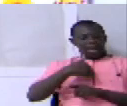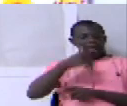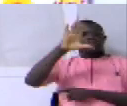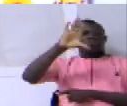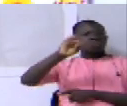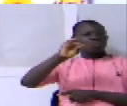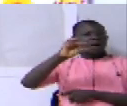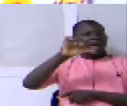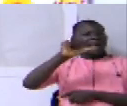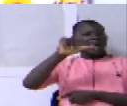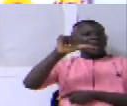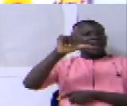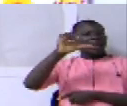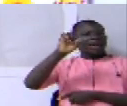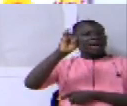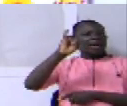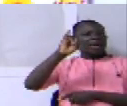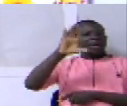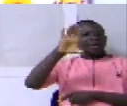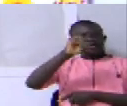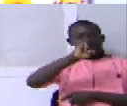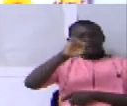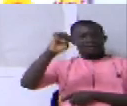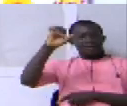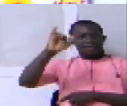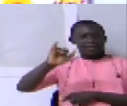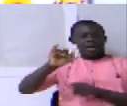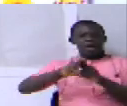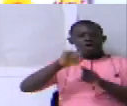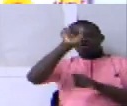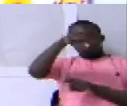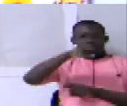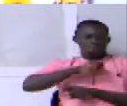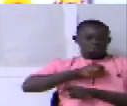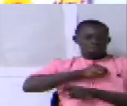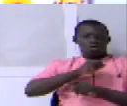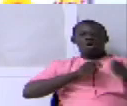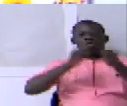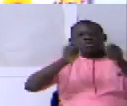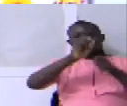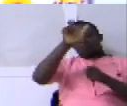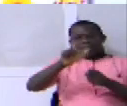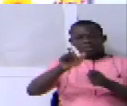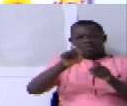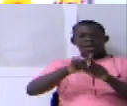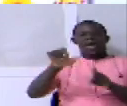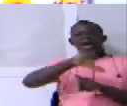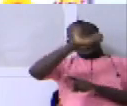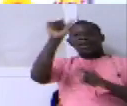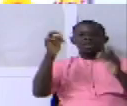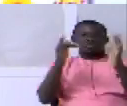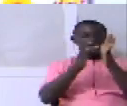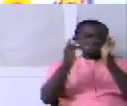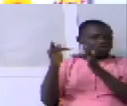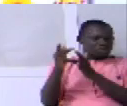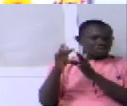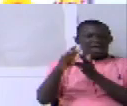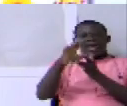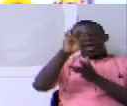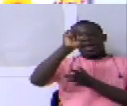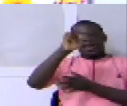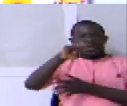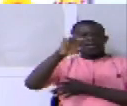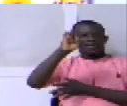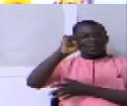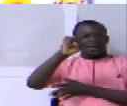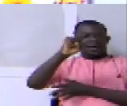your operations, and Jesus as Abaji, lol defandaw lumay def legi moy rey. ako aya